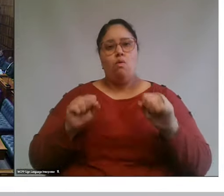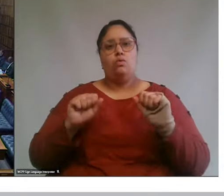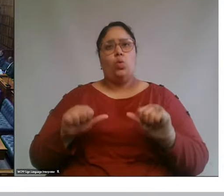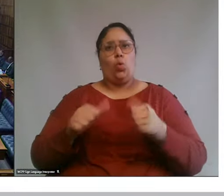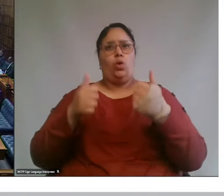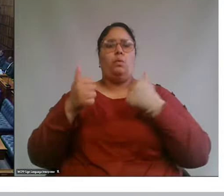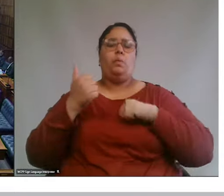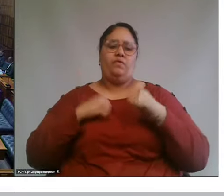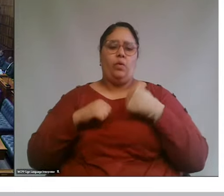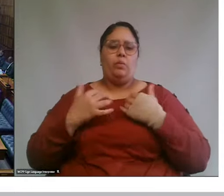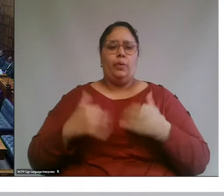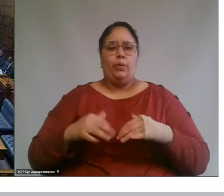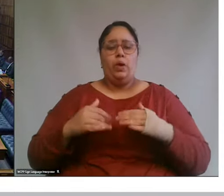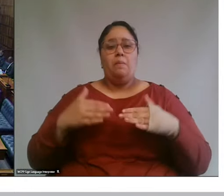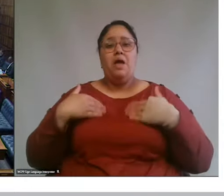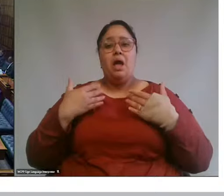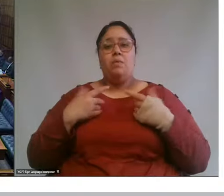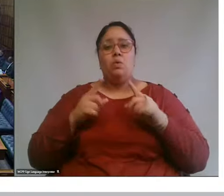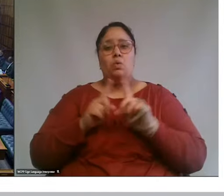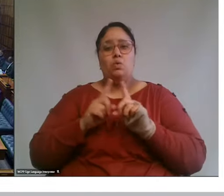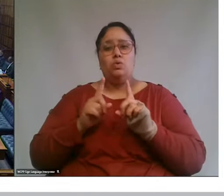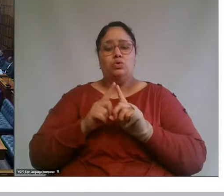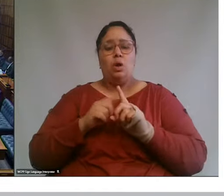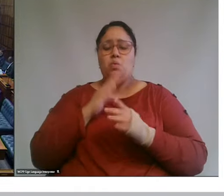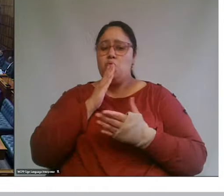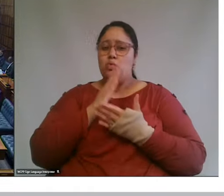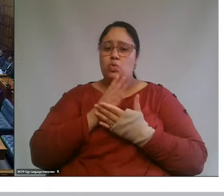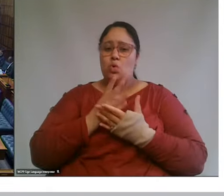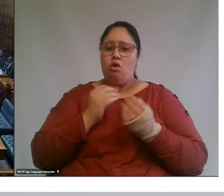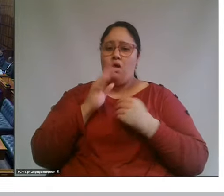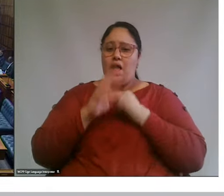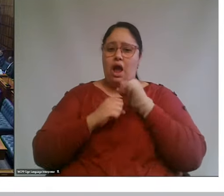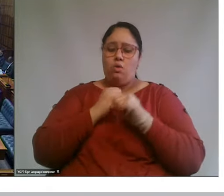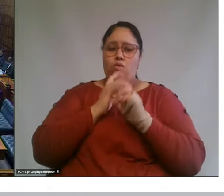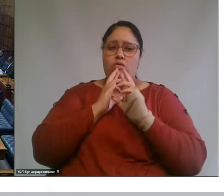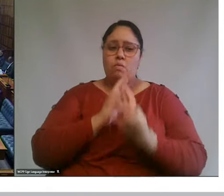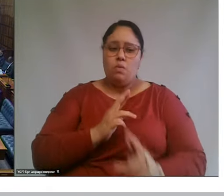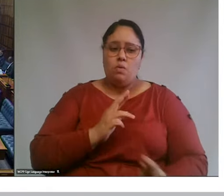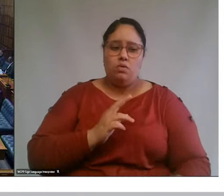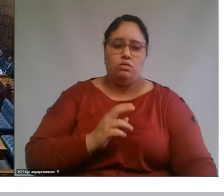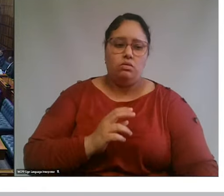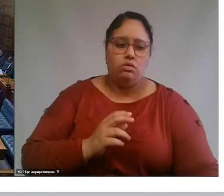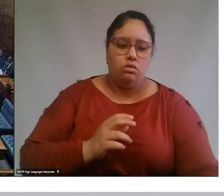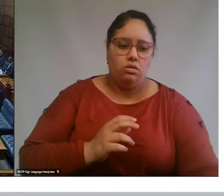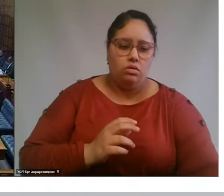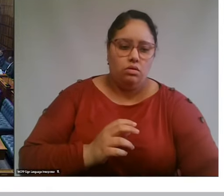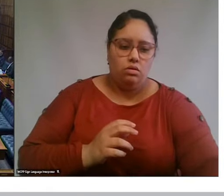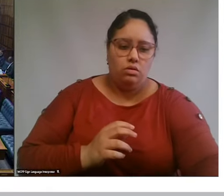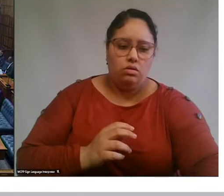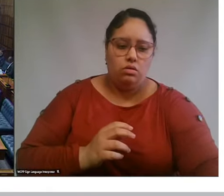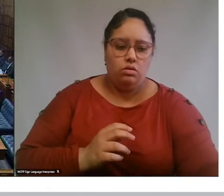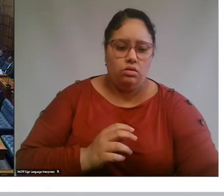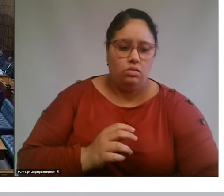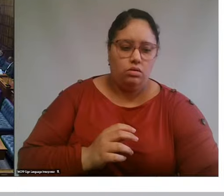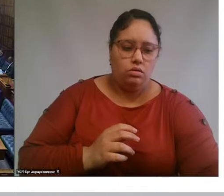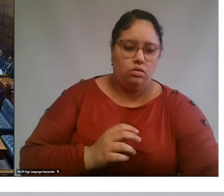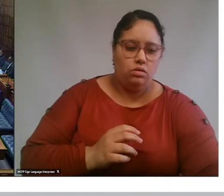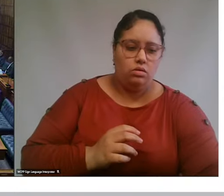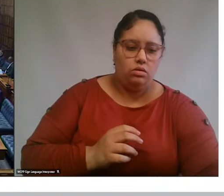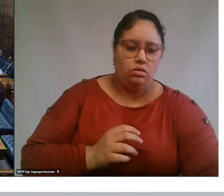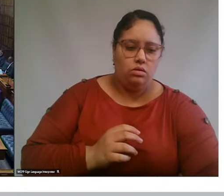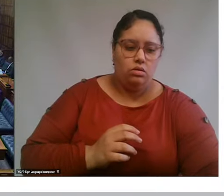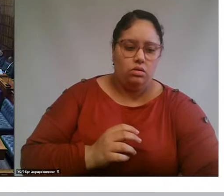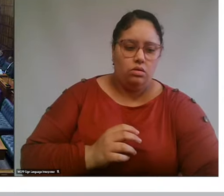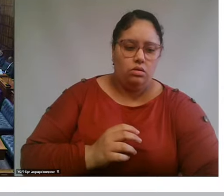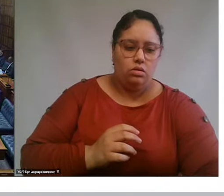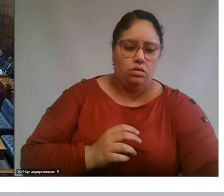performance I'm also happy to I'm not sure if you've got it in the annual report do we have it in the annual report the bids that we secure